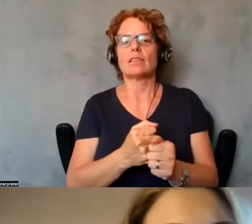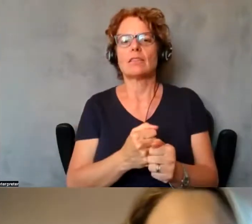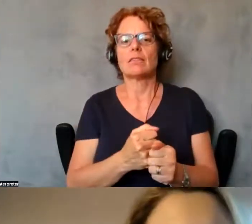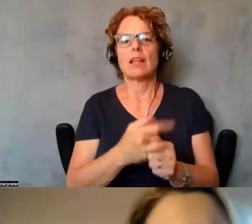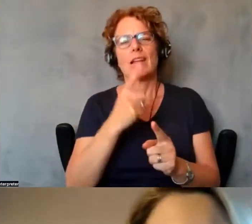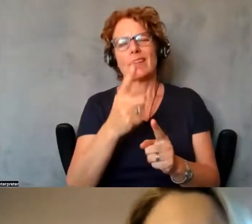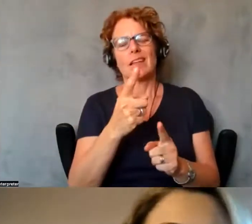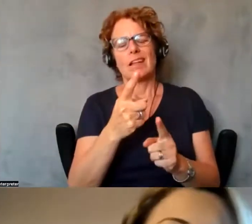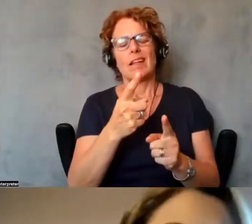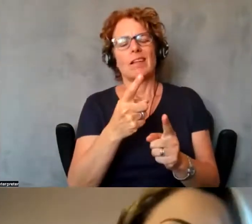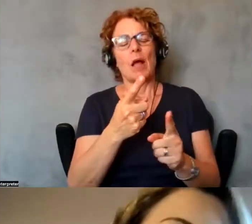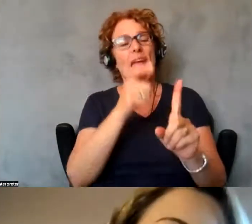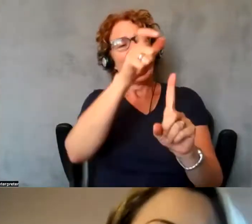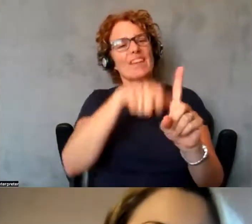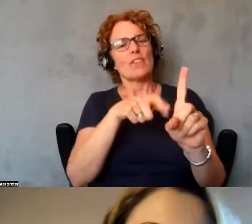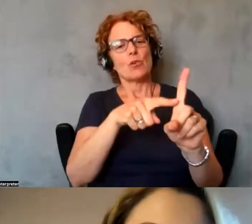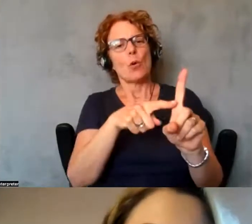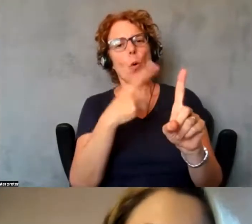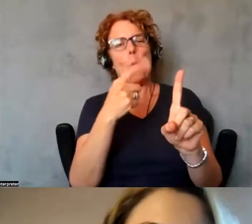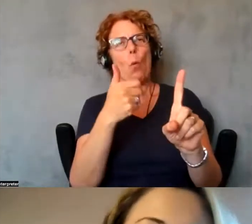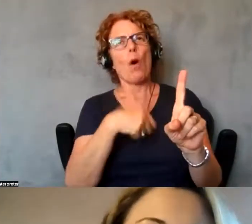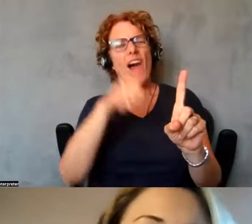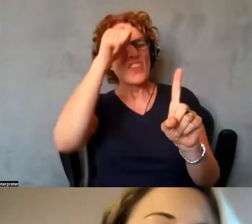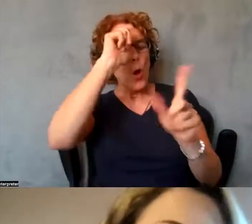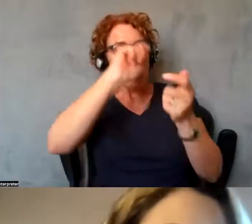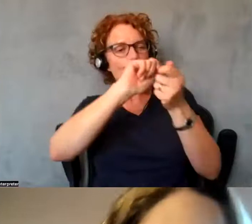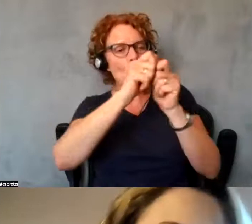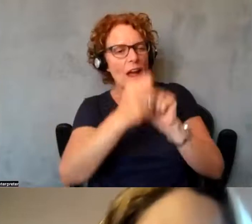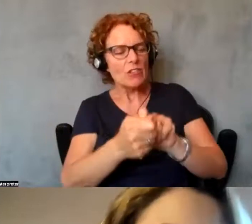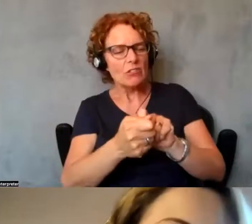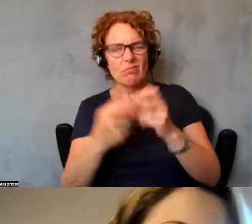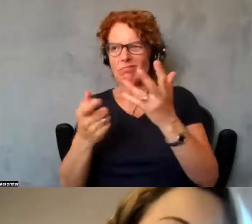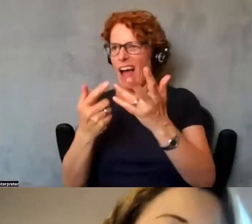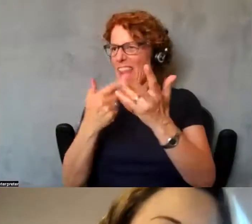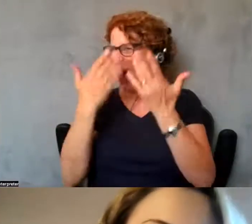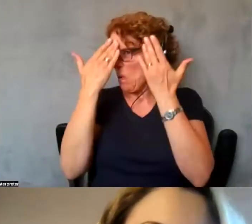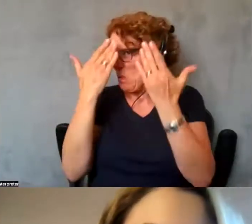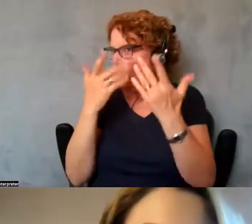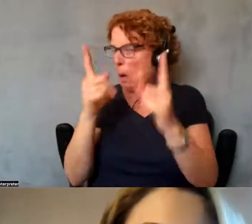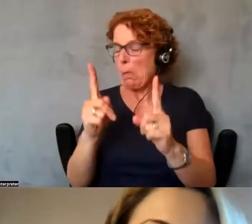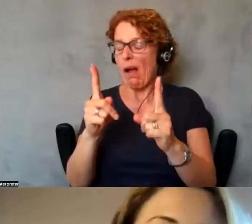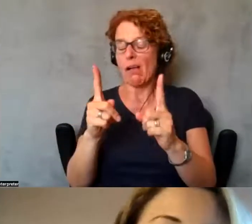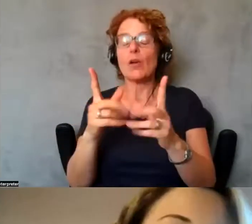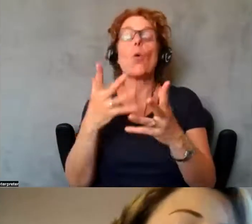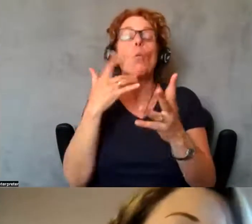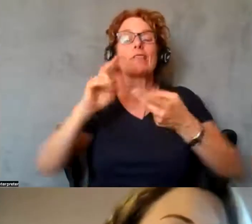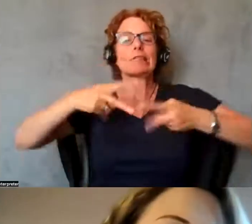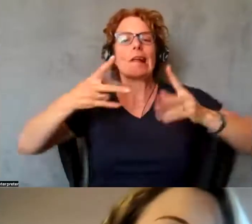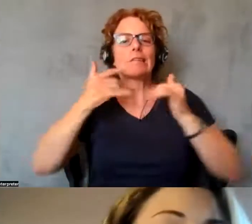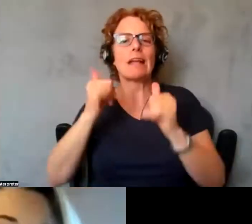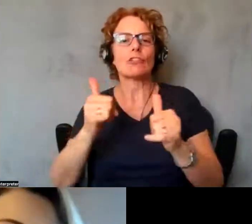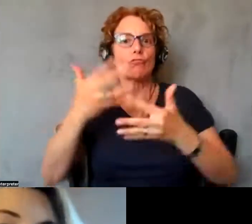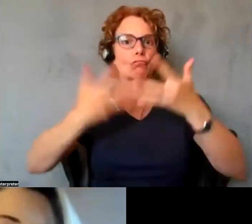first. If an individual has one known mutation and one of unknown significance when they have their genetic test results, will they